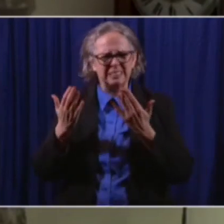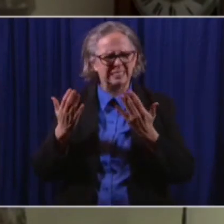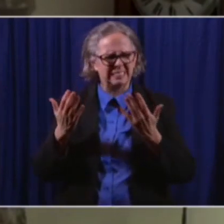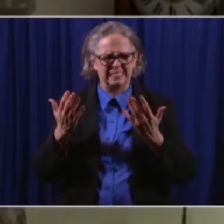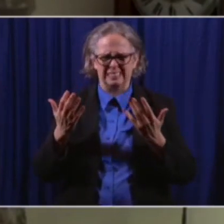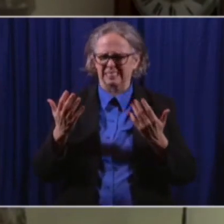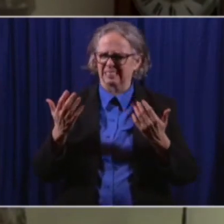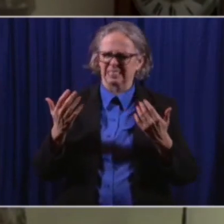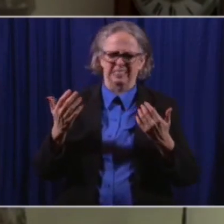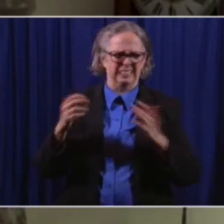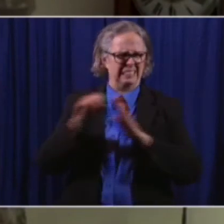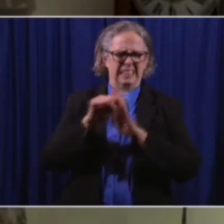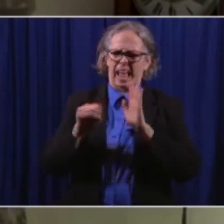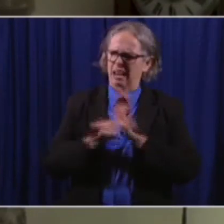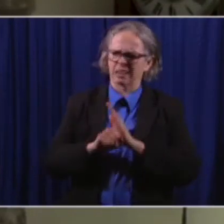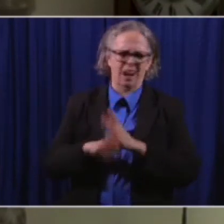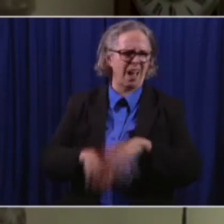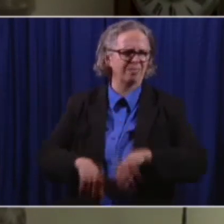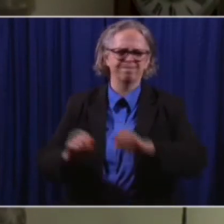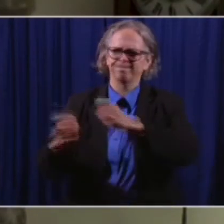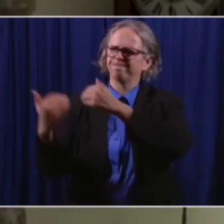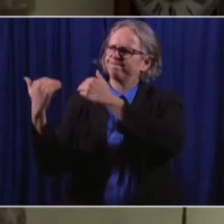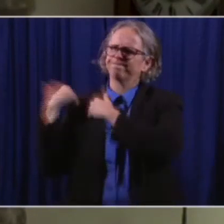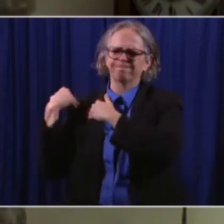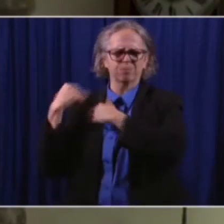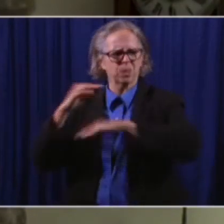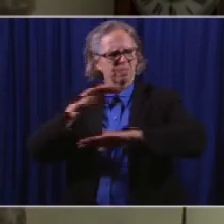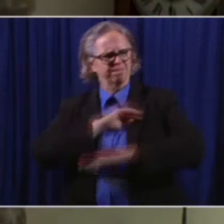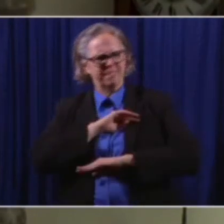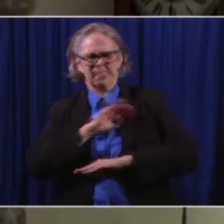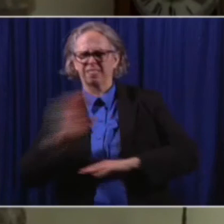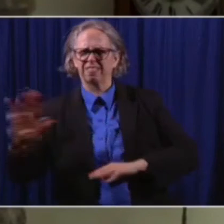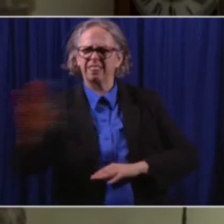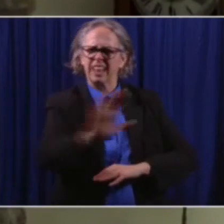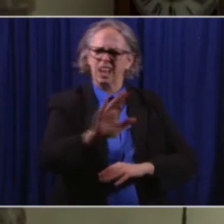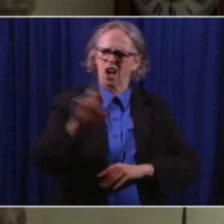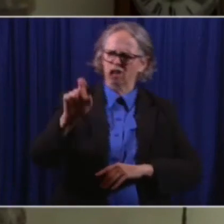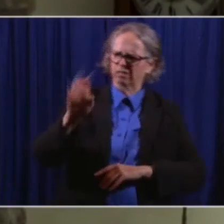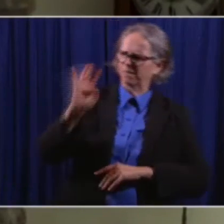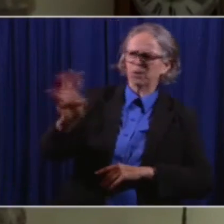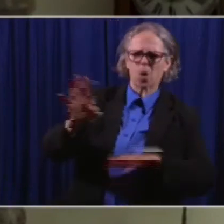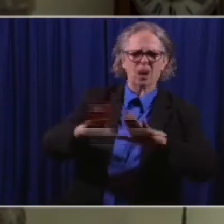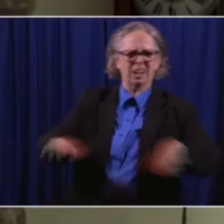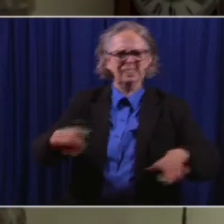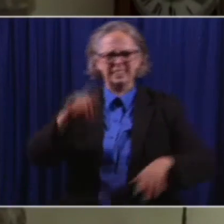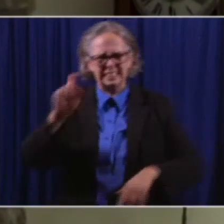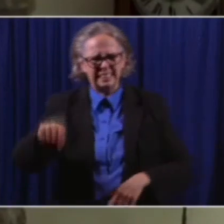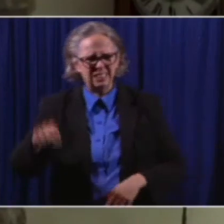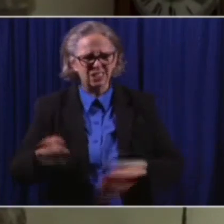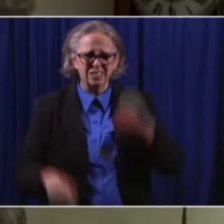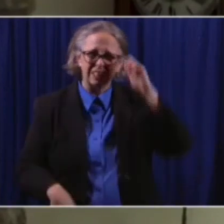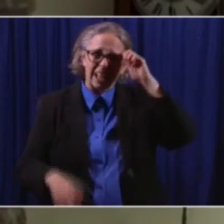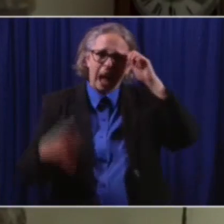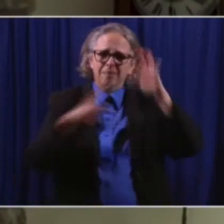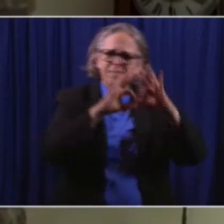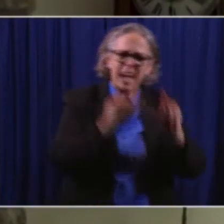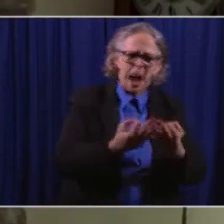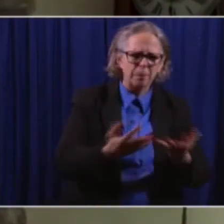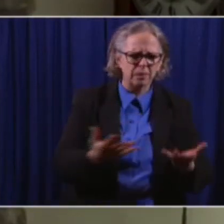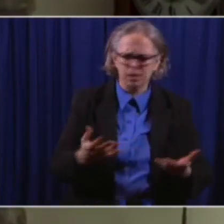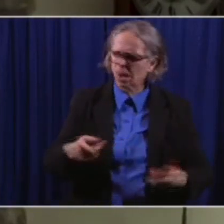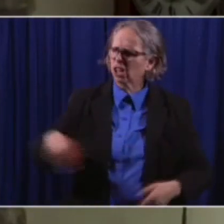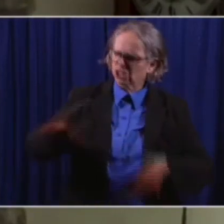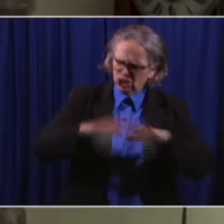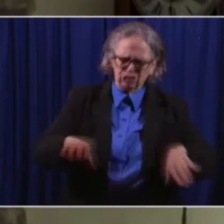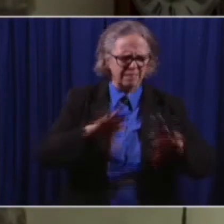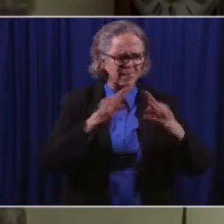other children in need of care justice. They and their families deserve better. Our new managed care program for these children,